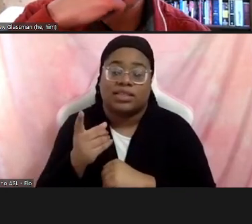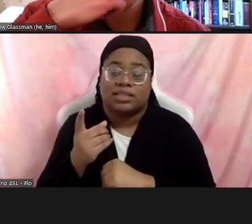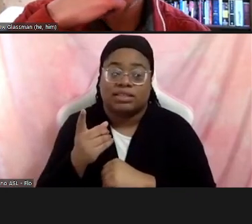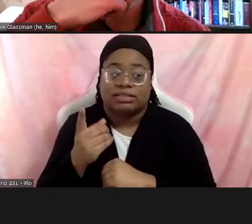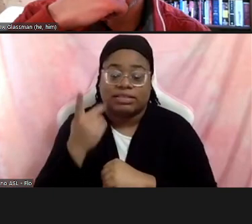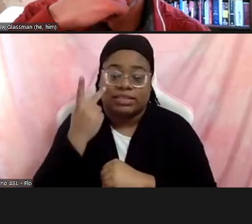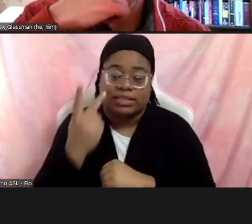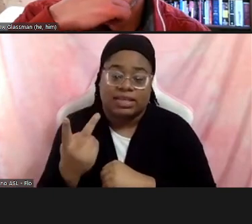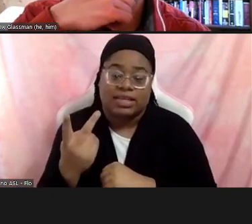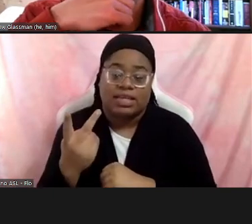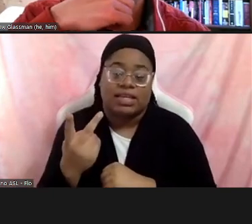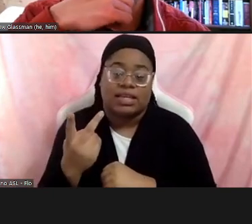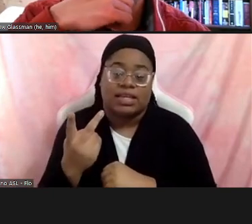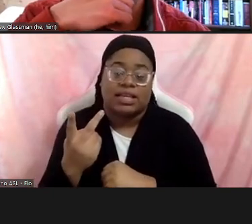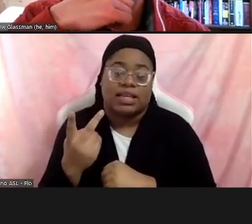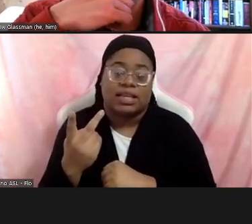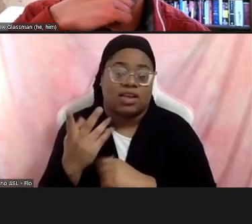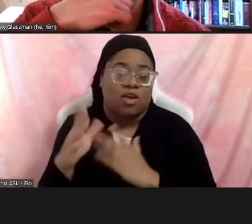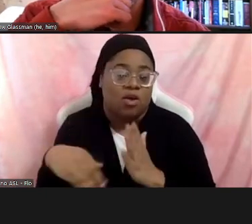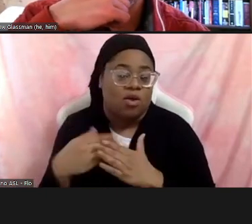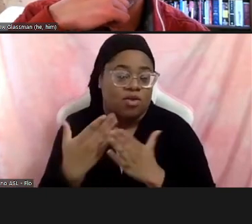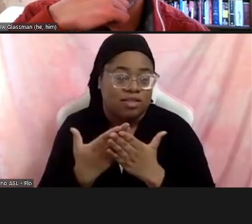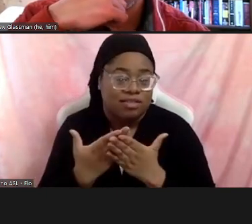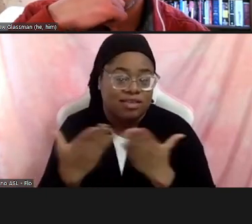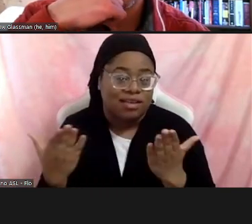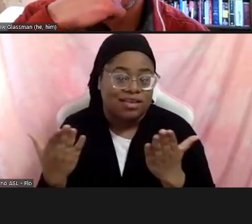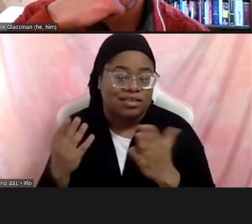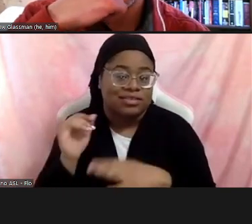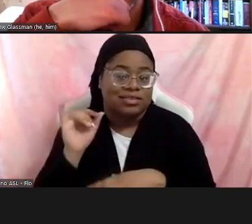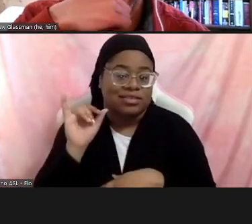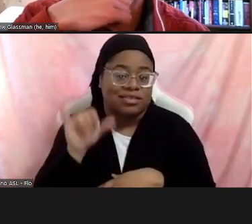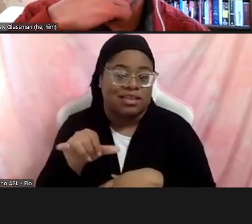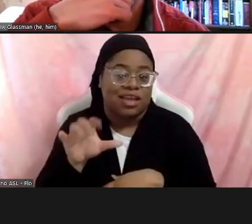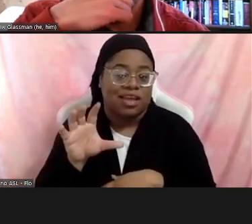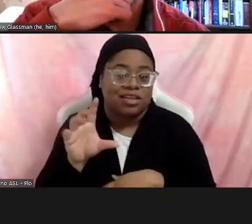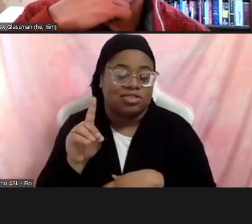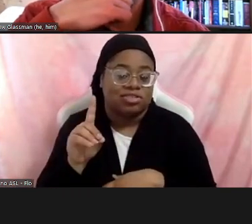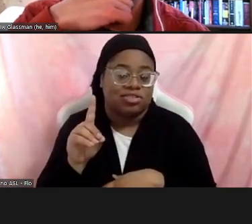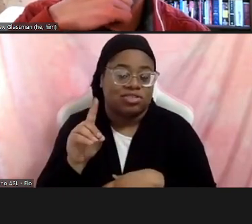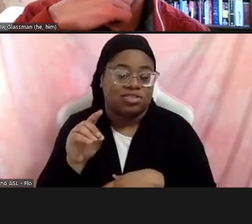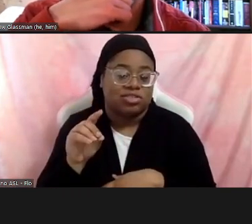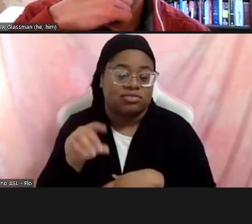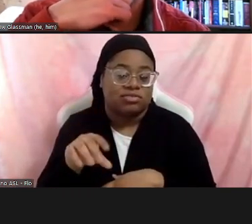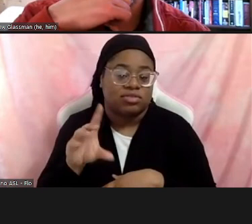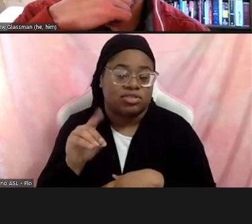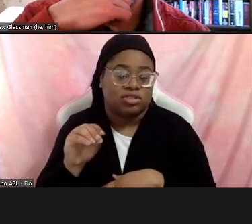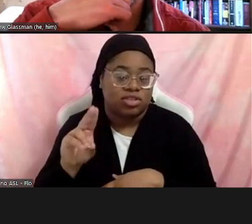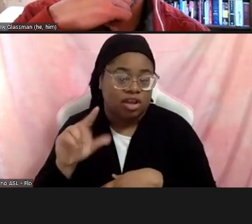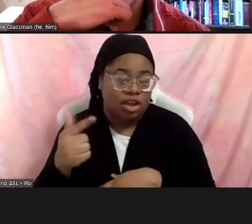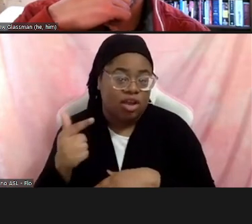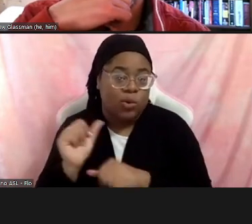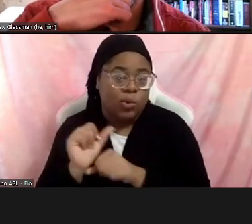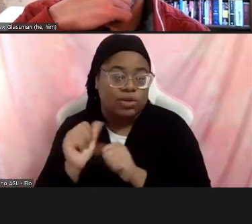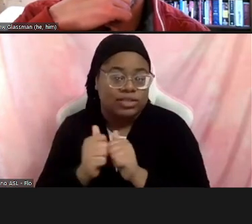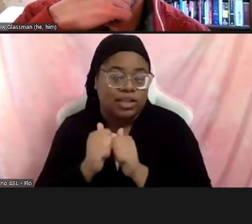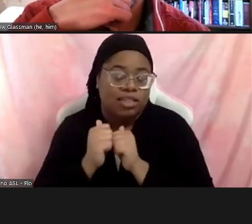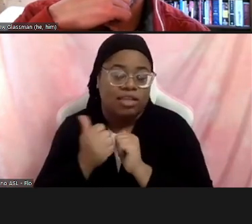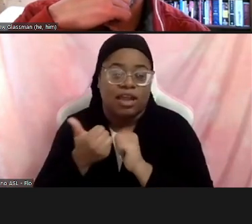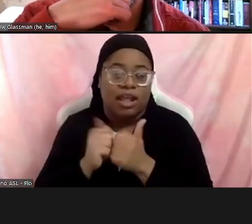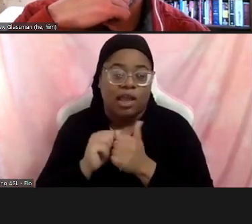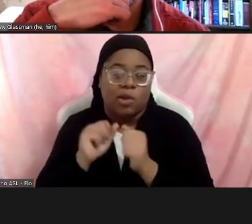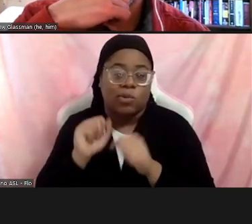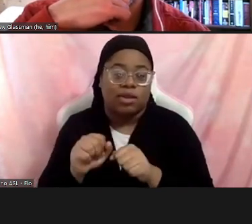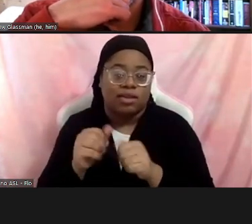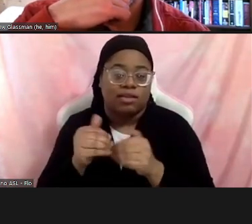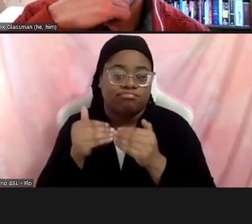see all the things that dovetail together and how we might work together to go forward and